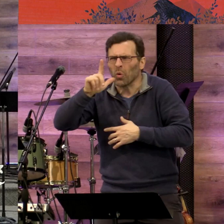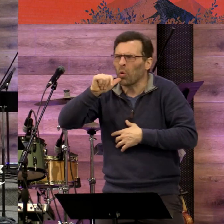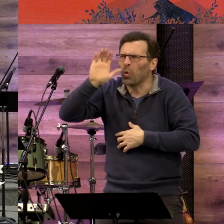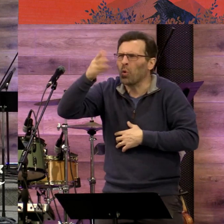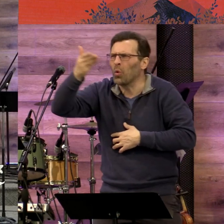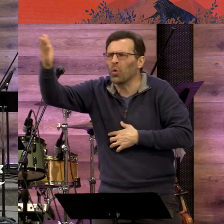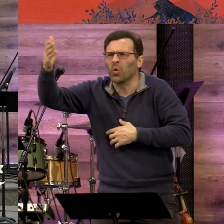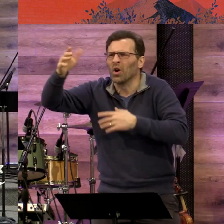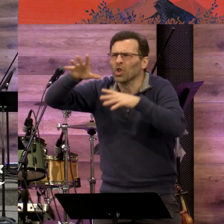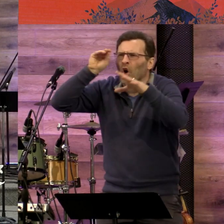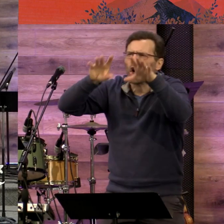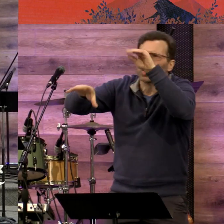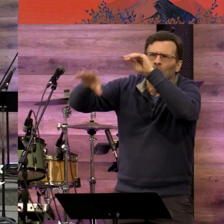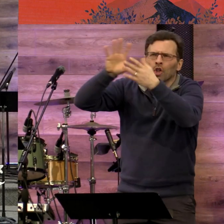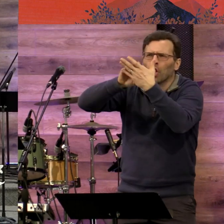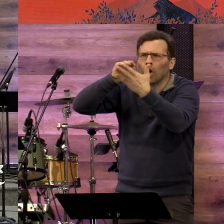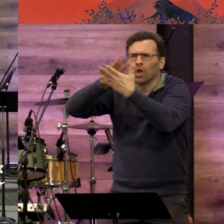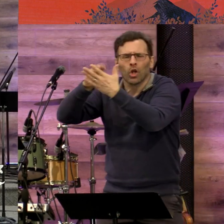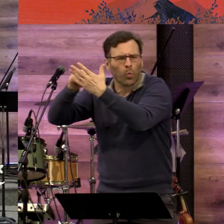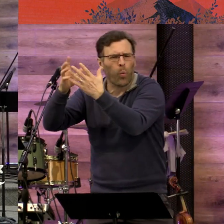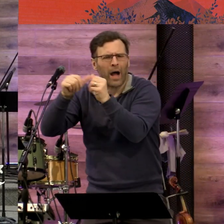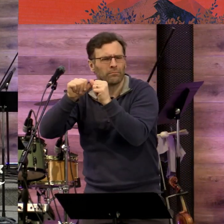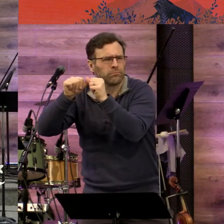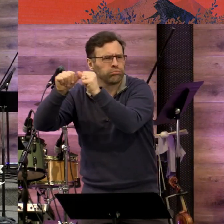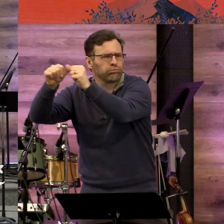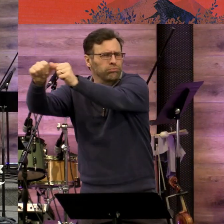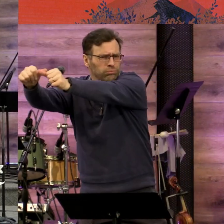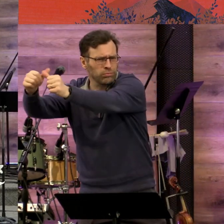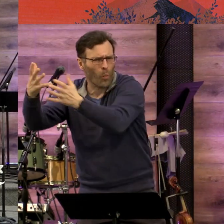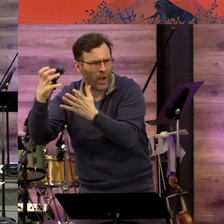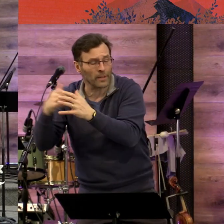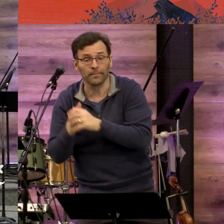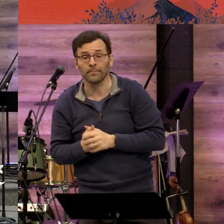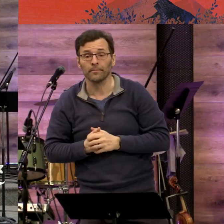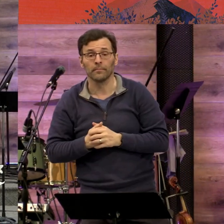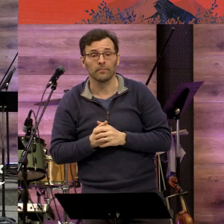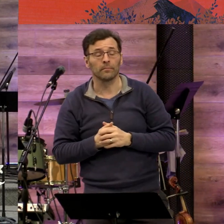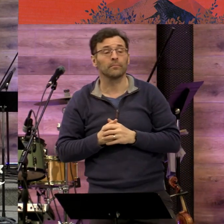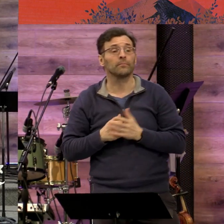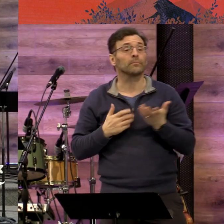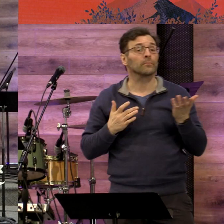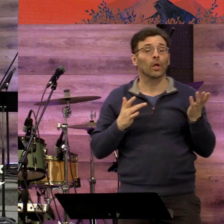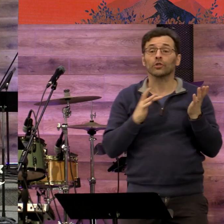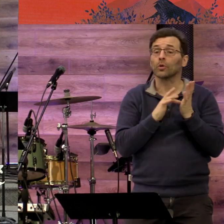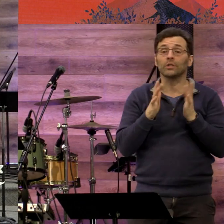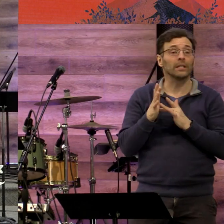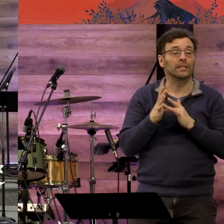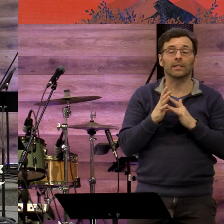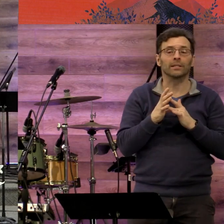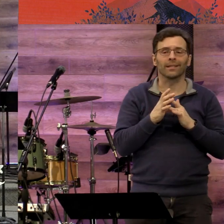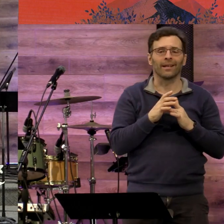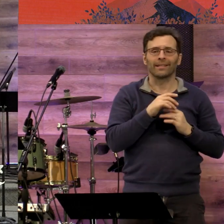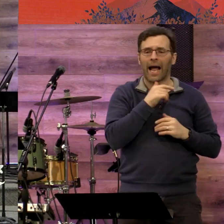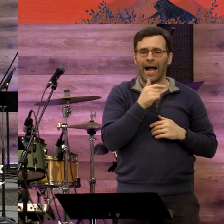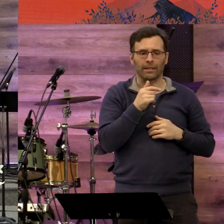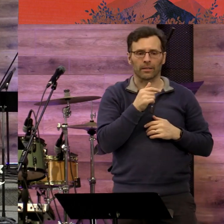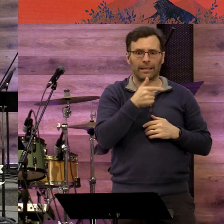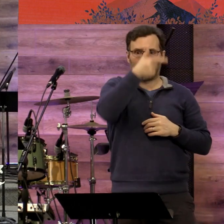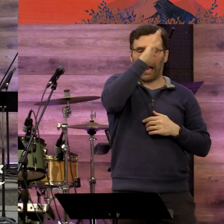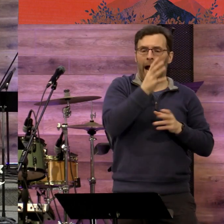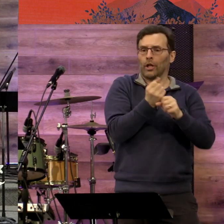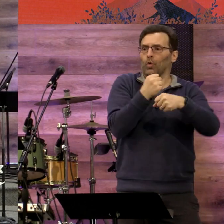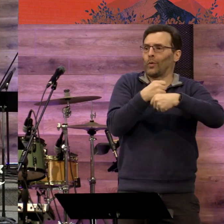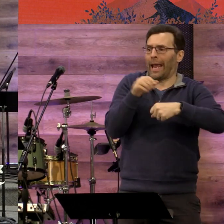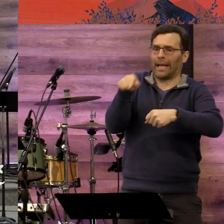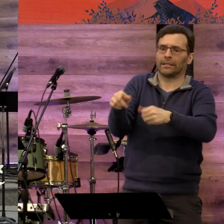God is. And so we learn here that Jesus is no mere created being, nor is he the first in